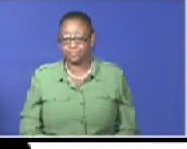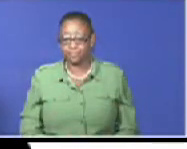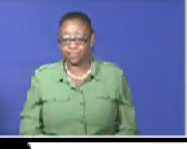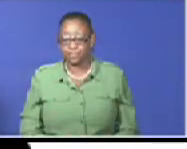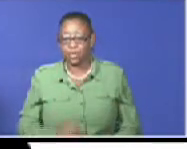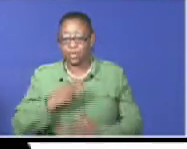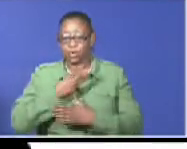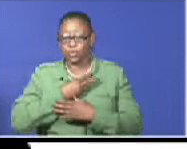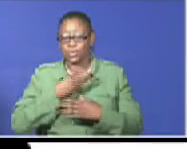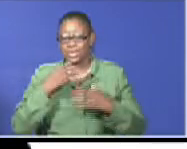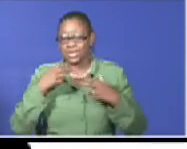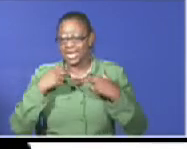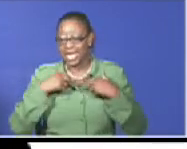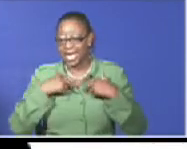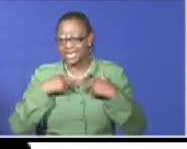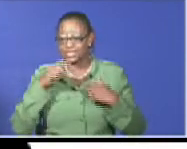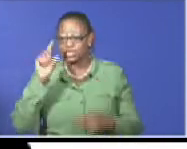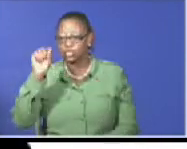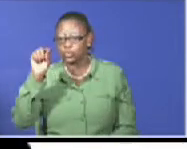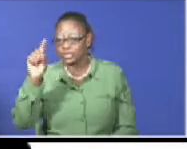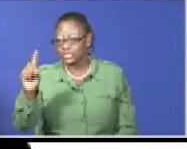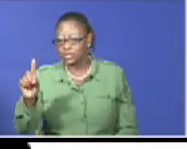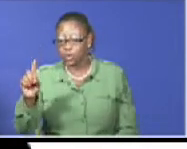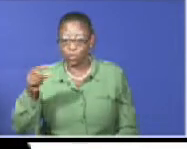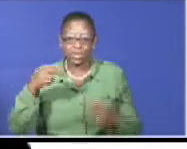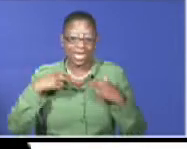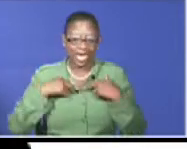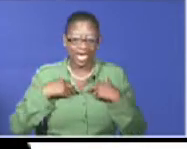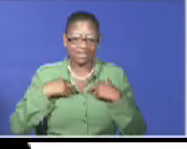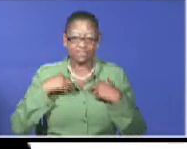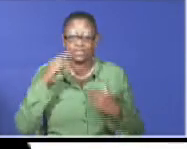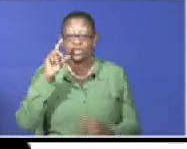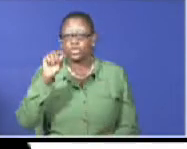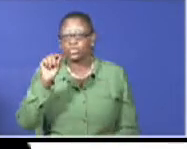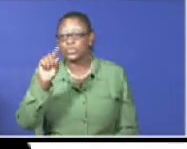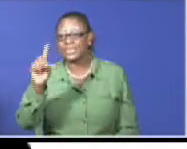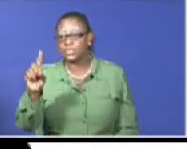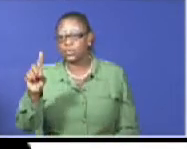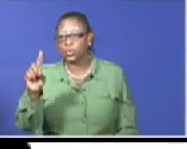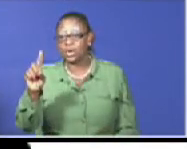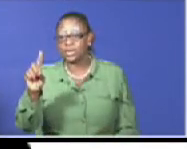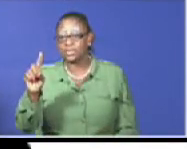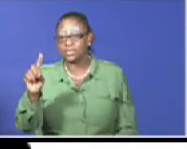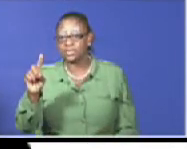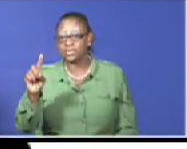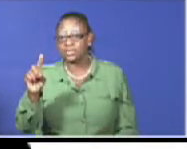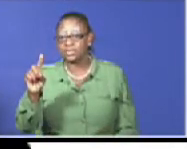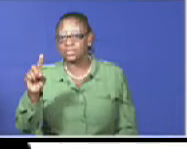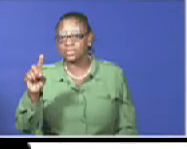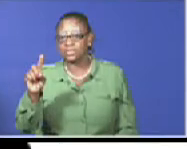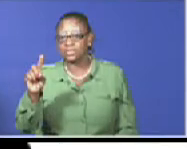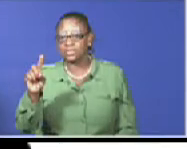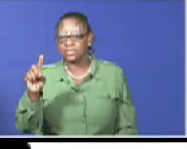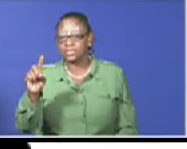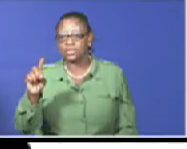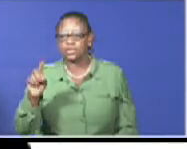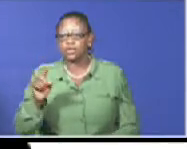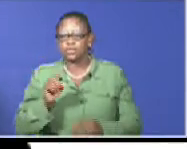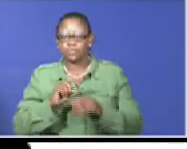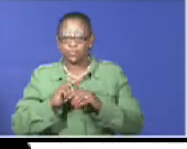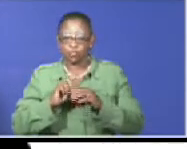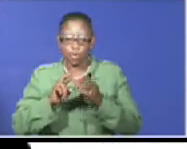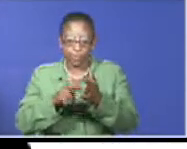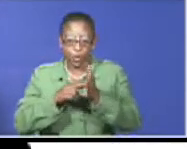We had 21, and we have 21, Mr. Miller, audited